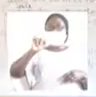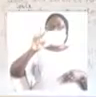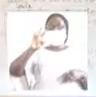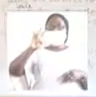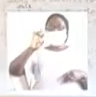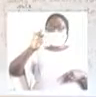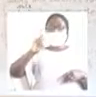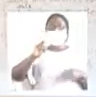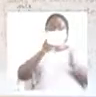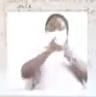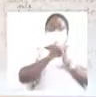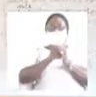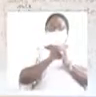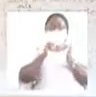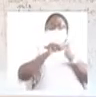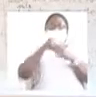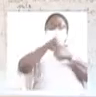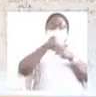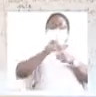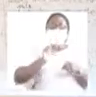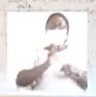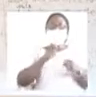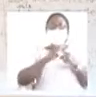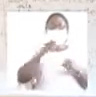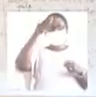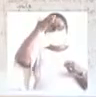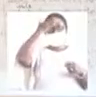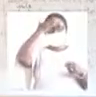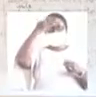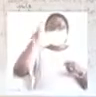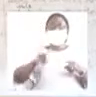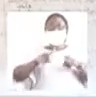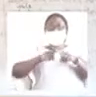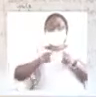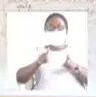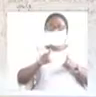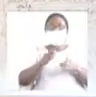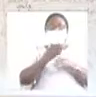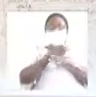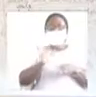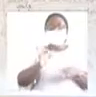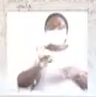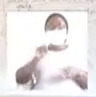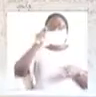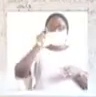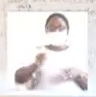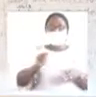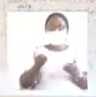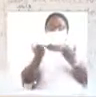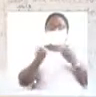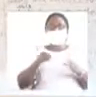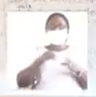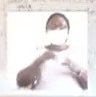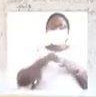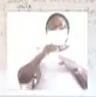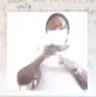be able to differentiate between demand and want or need. A want or a need